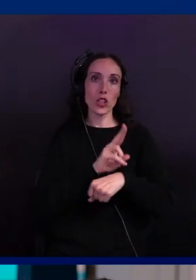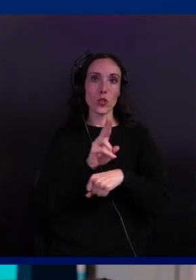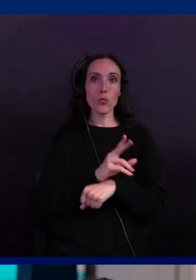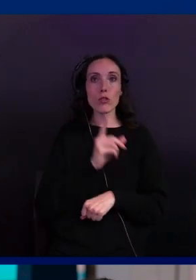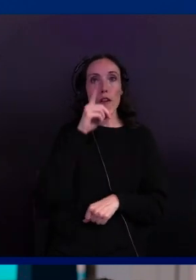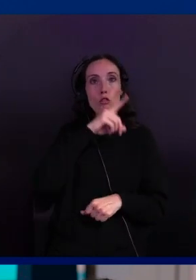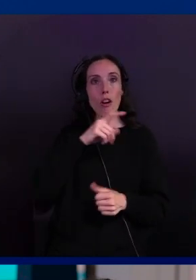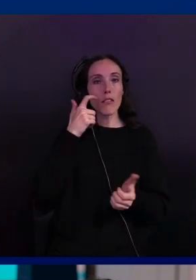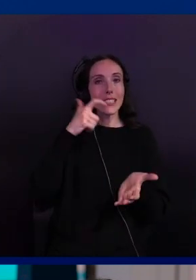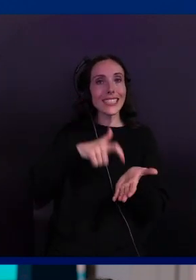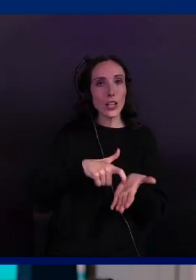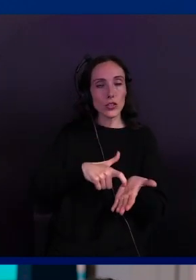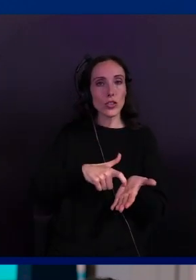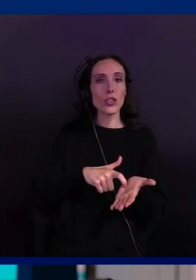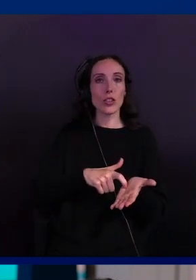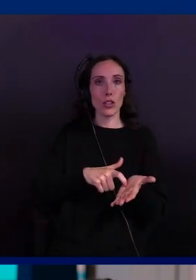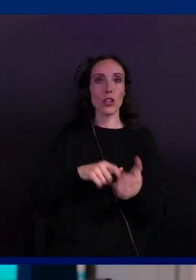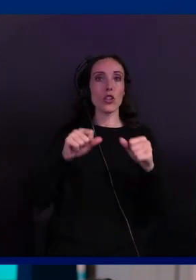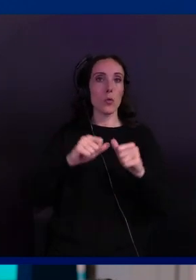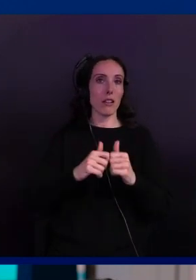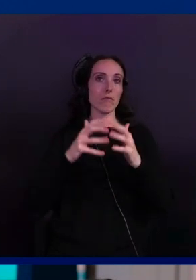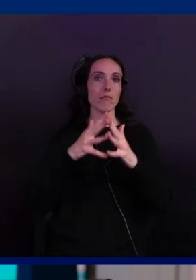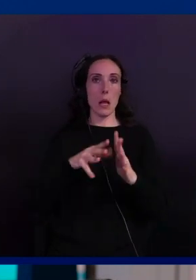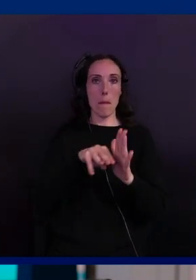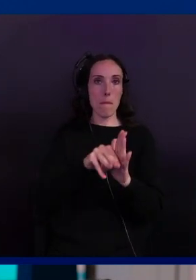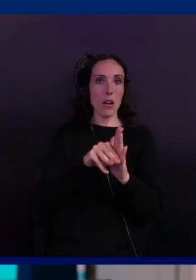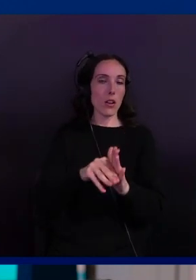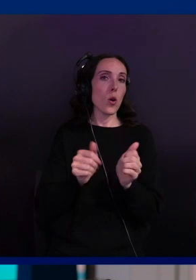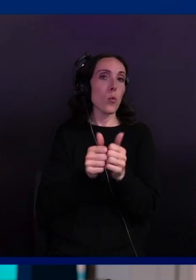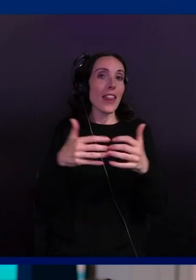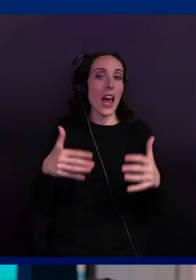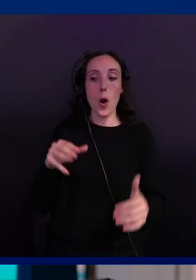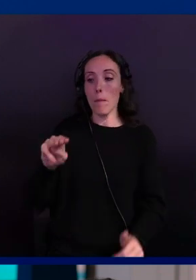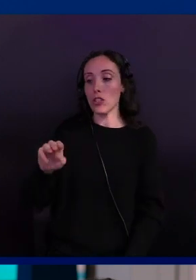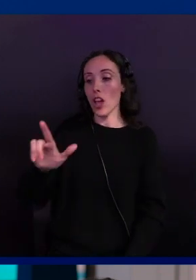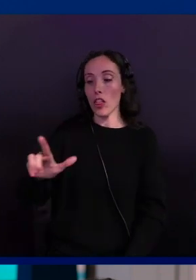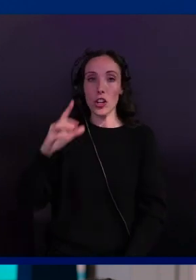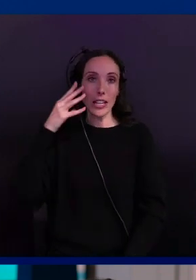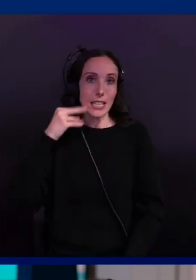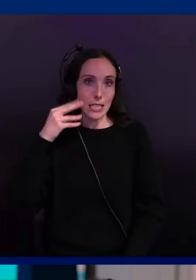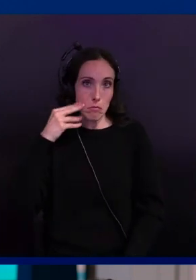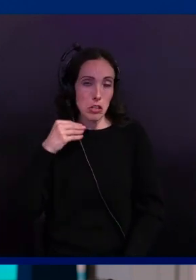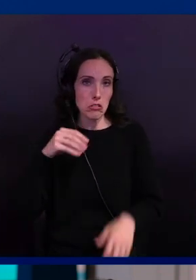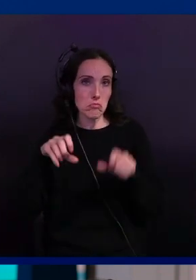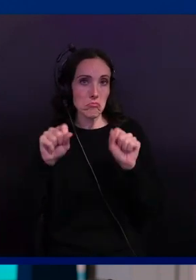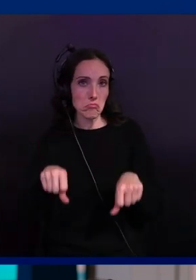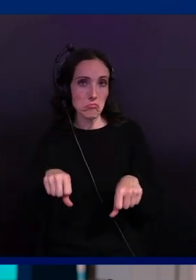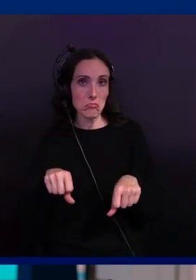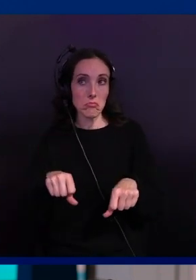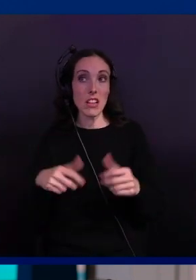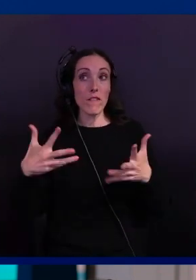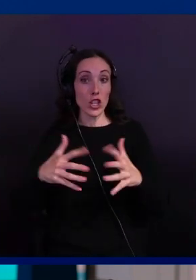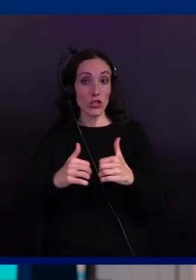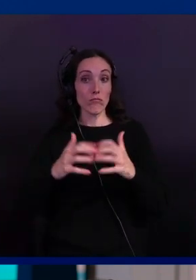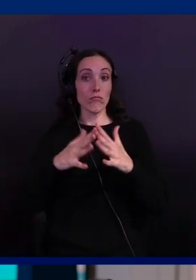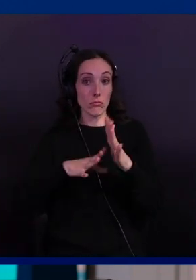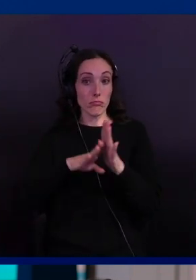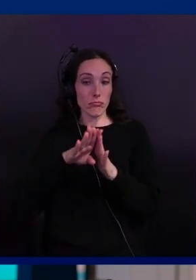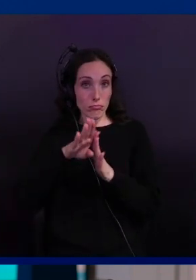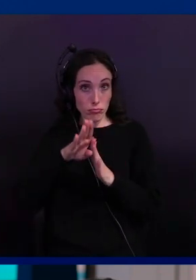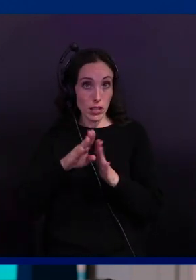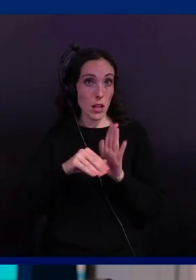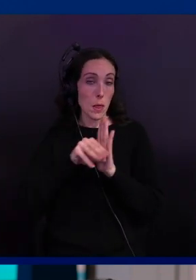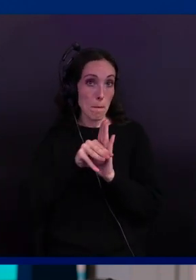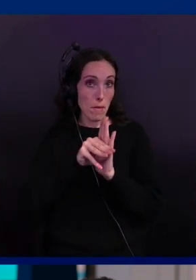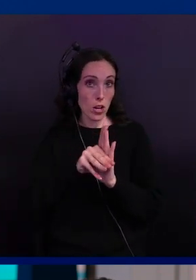Detector. And you can build the model without any machine learning experience. And then once you build the model, you can detect by using